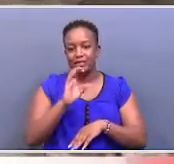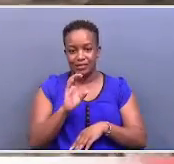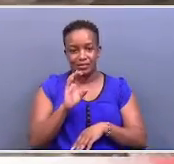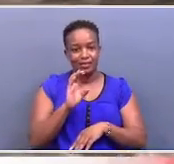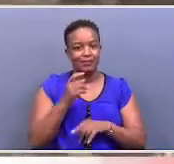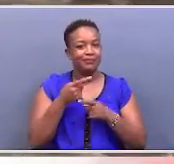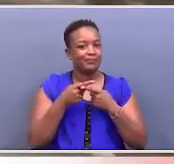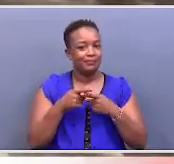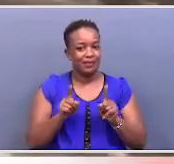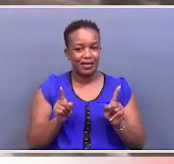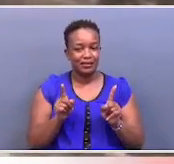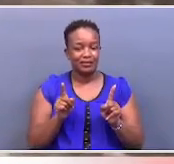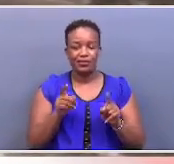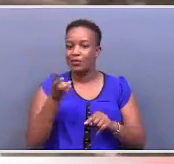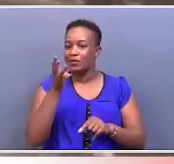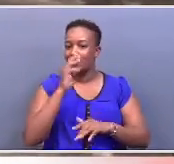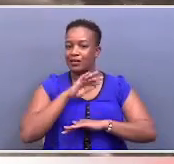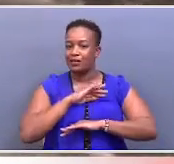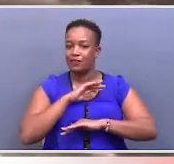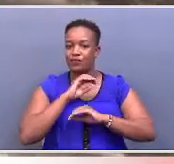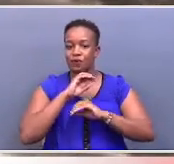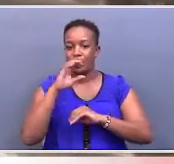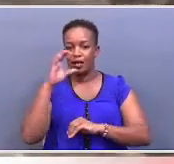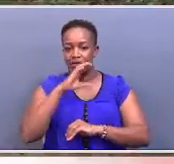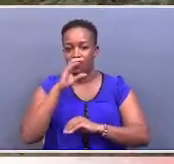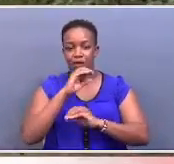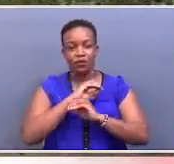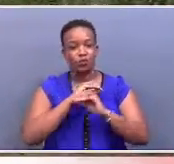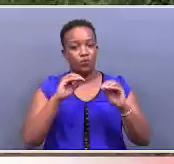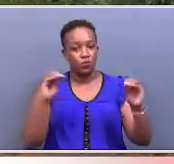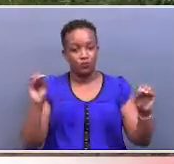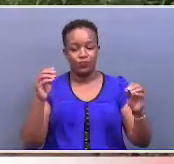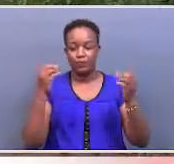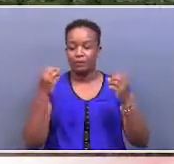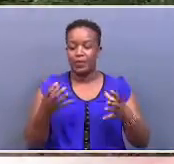is not enough for customers. This is after majority